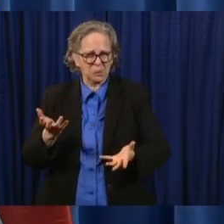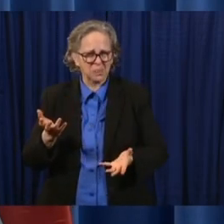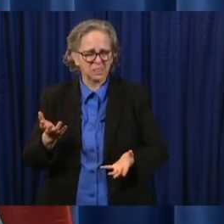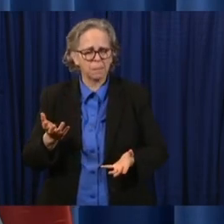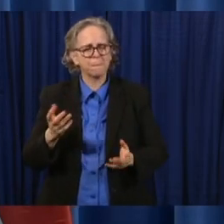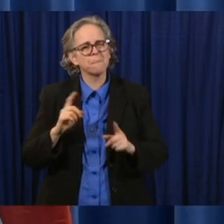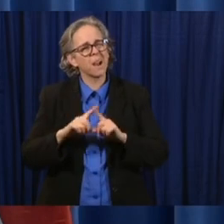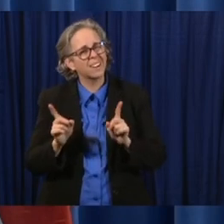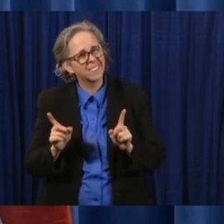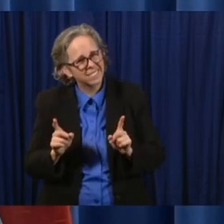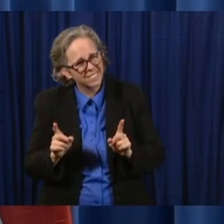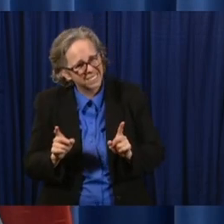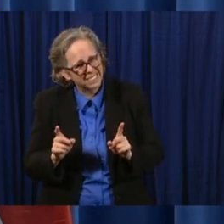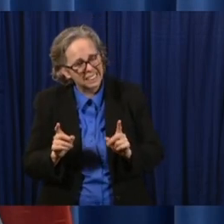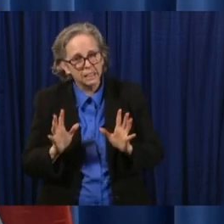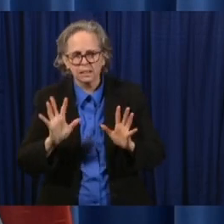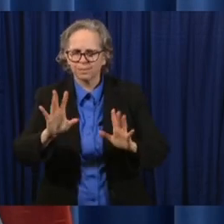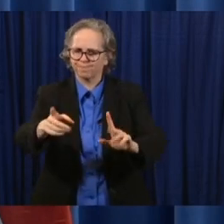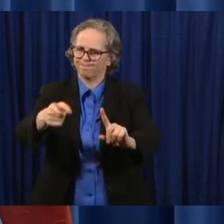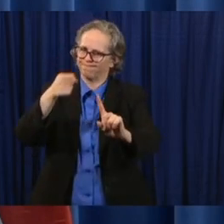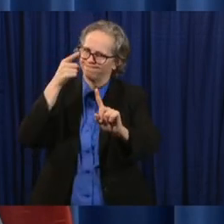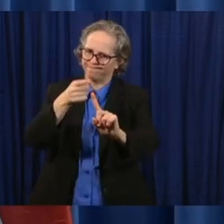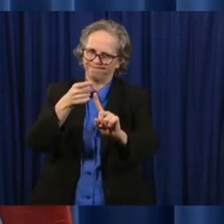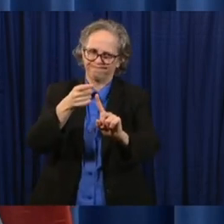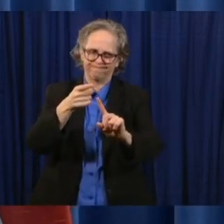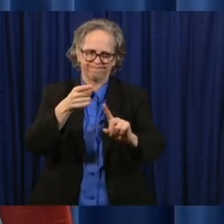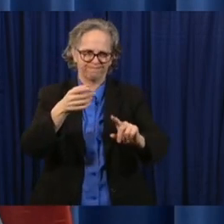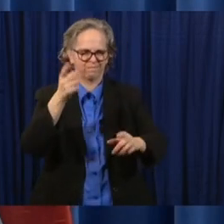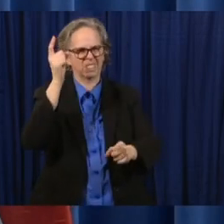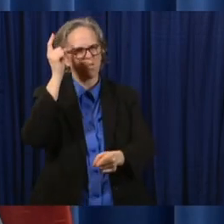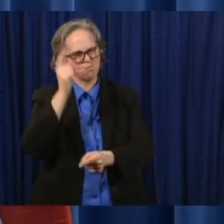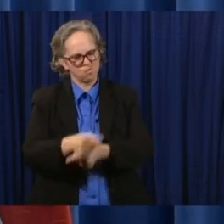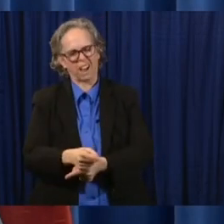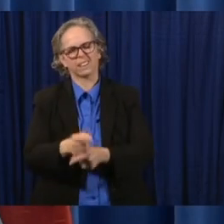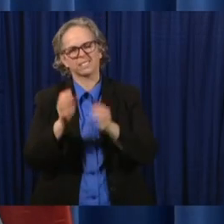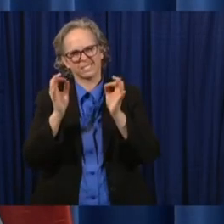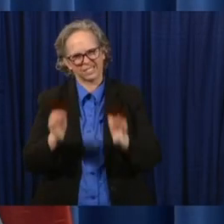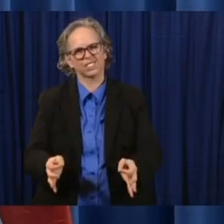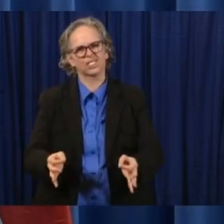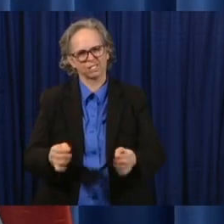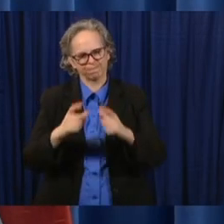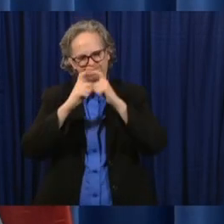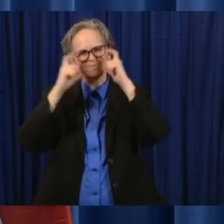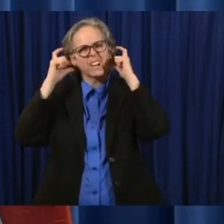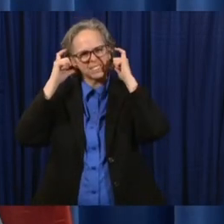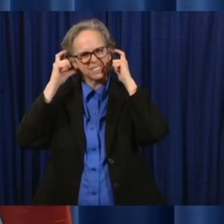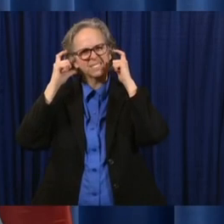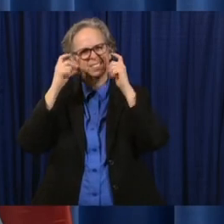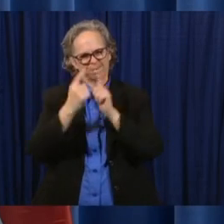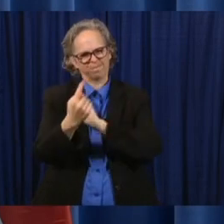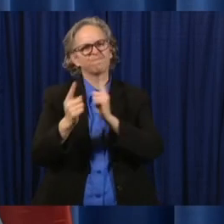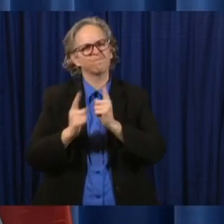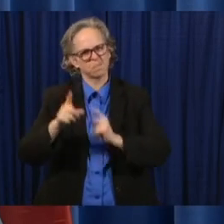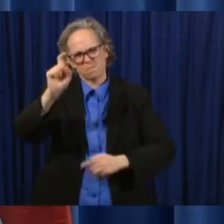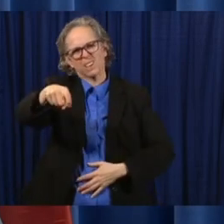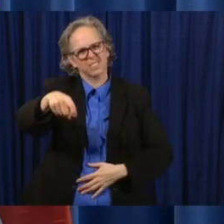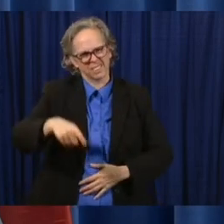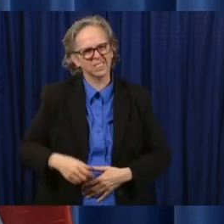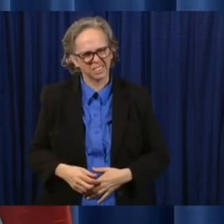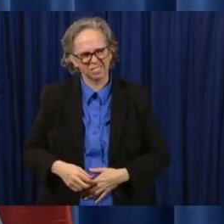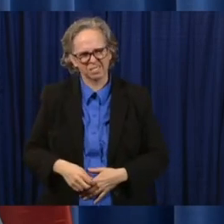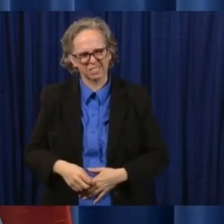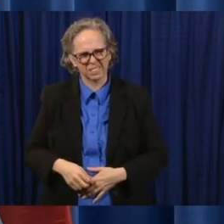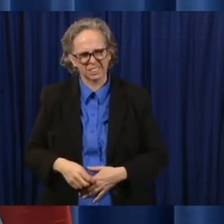clearly the right thing to do. And as we go back and try to get people back to work,